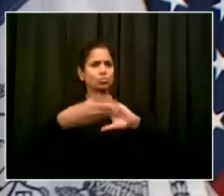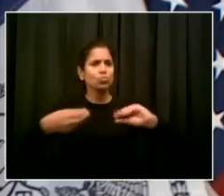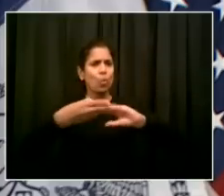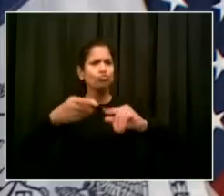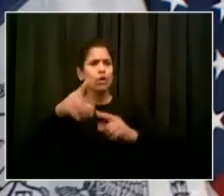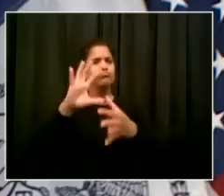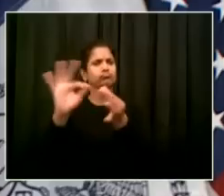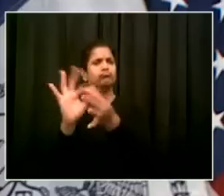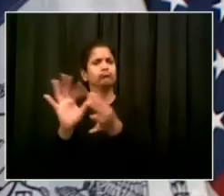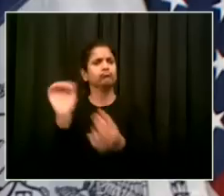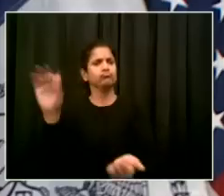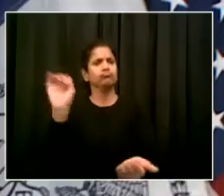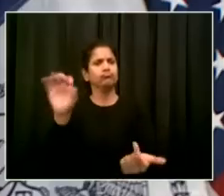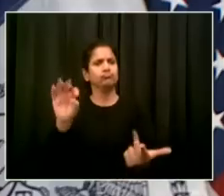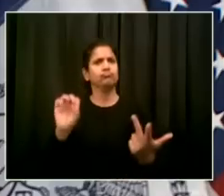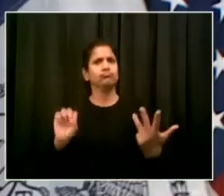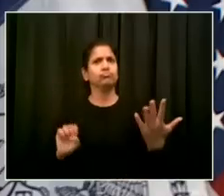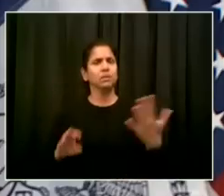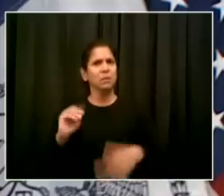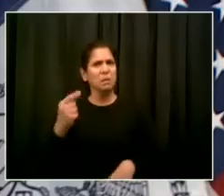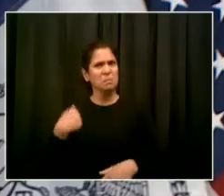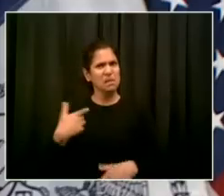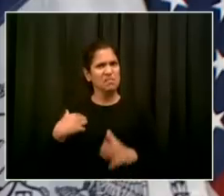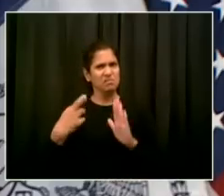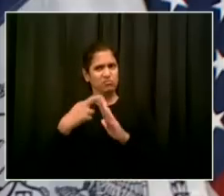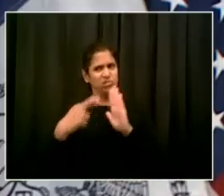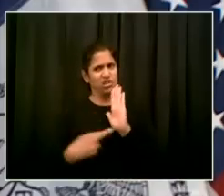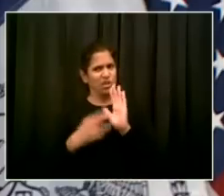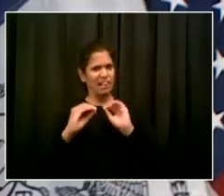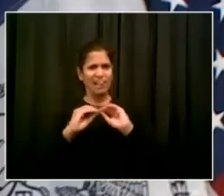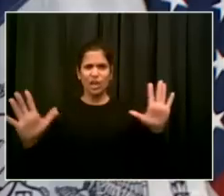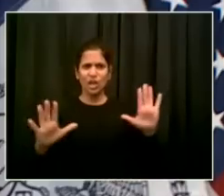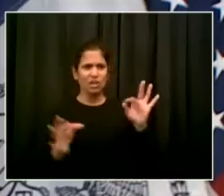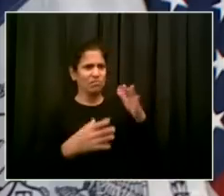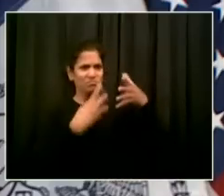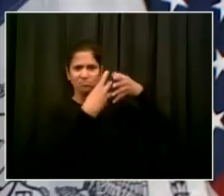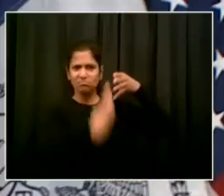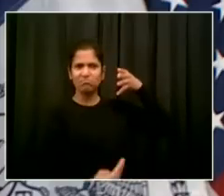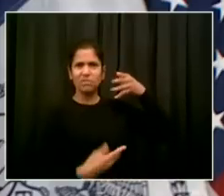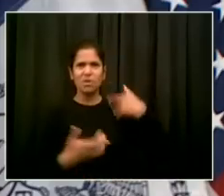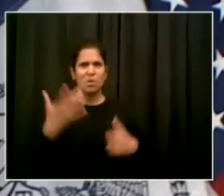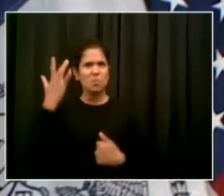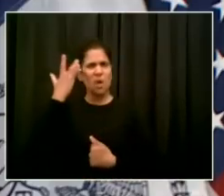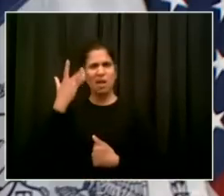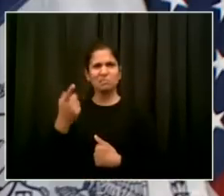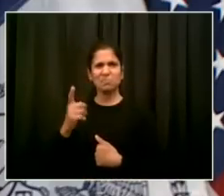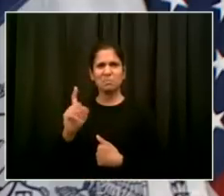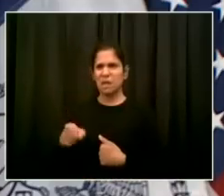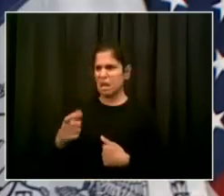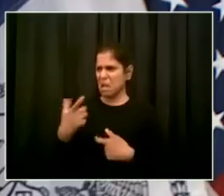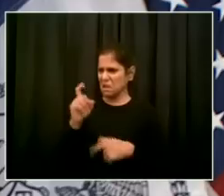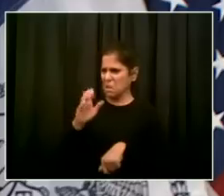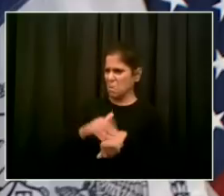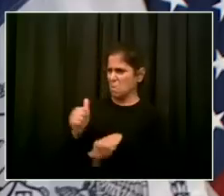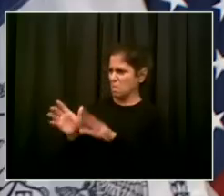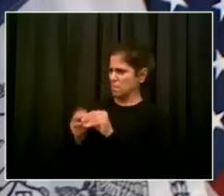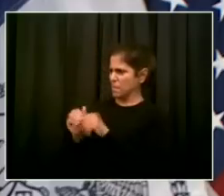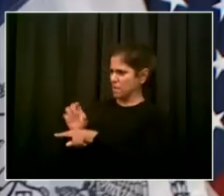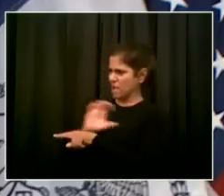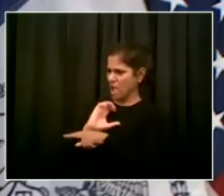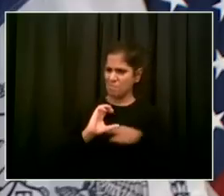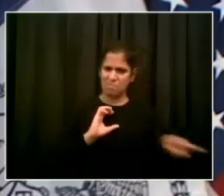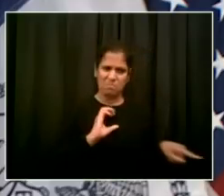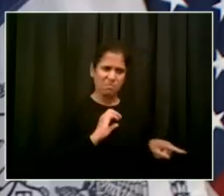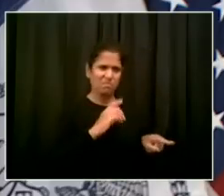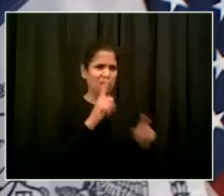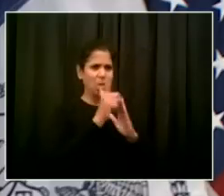city lawyers and the NYPD? What is not being communicated, or what needs to be communicated, what needs to be determined? Ari, it's a fair question. I'm not